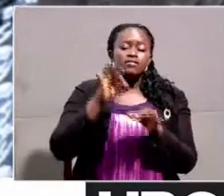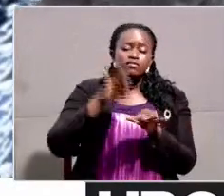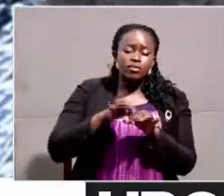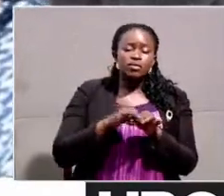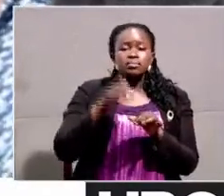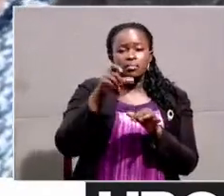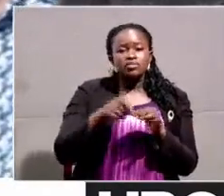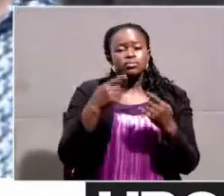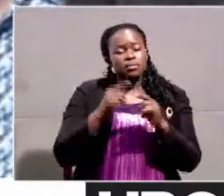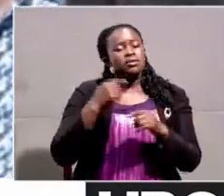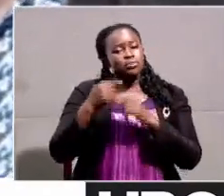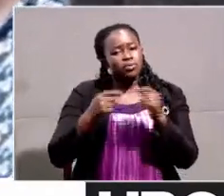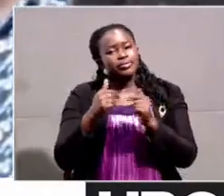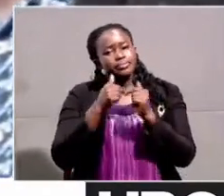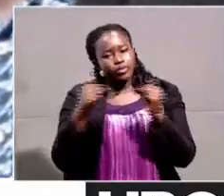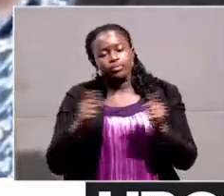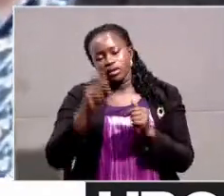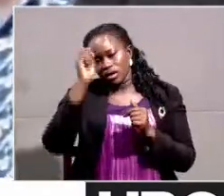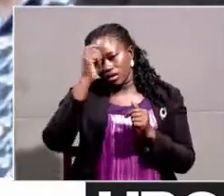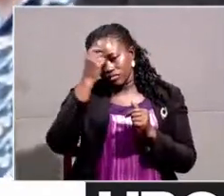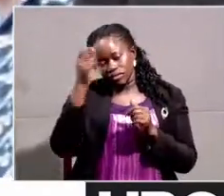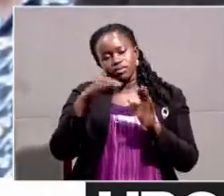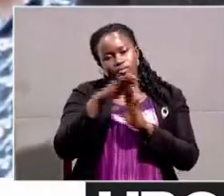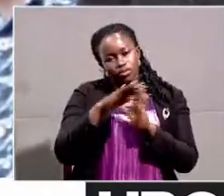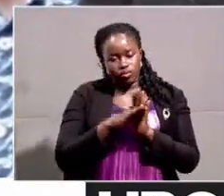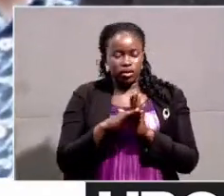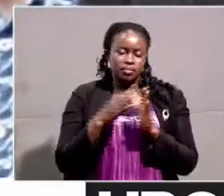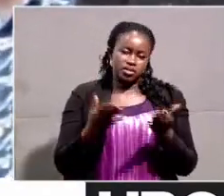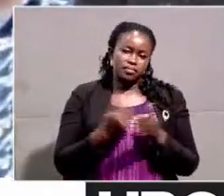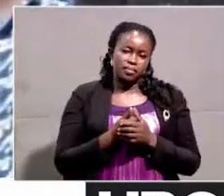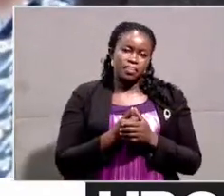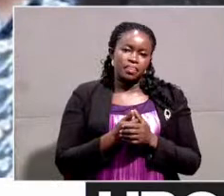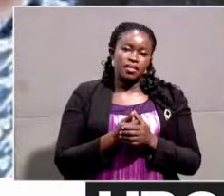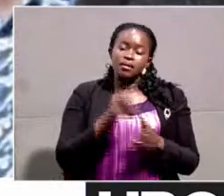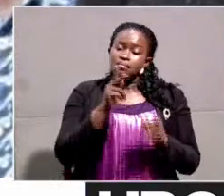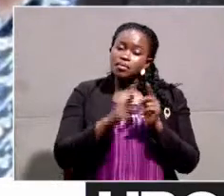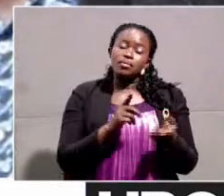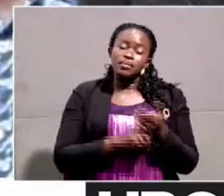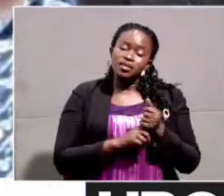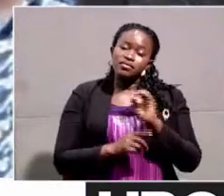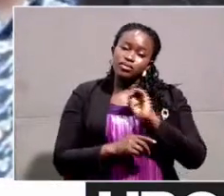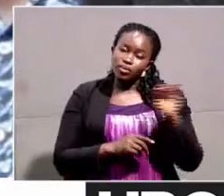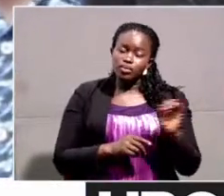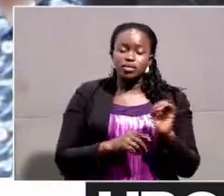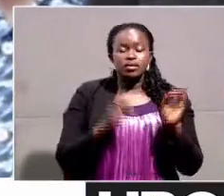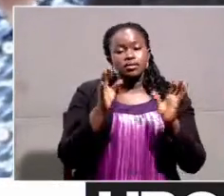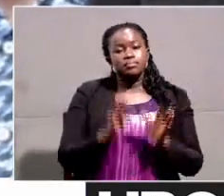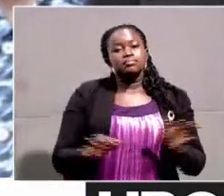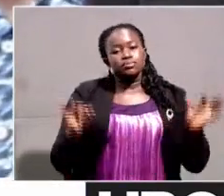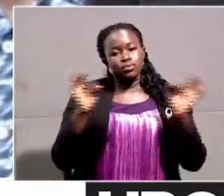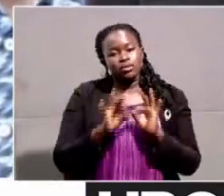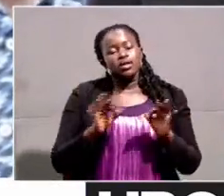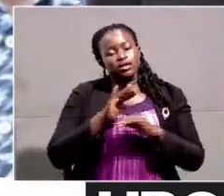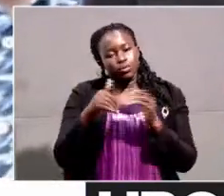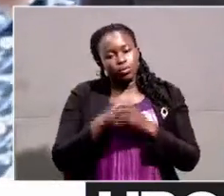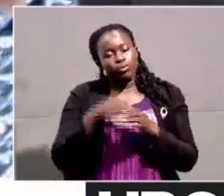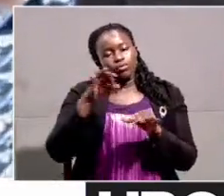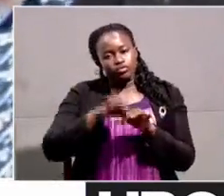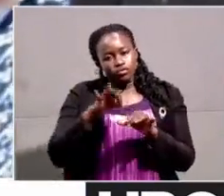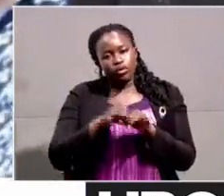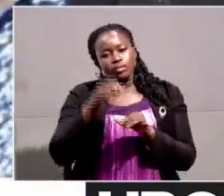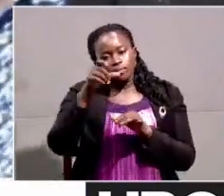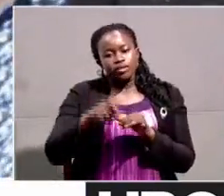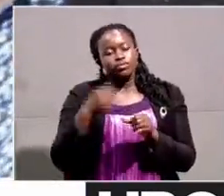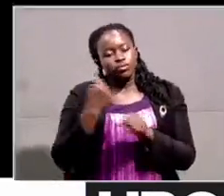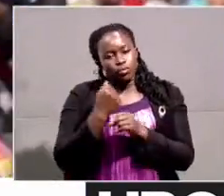keep opposing government programs. They will not benefit. Therefore, it is important they vote for somebody who is going to work